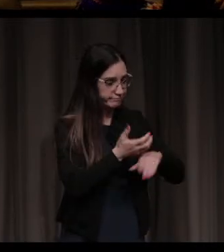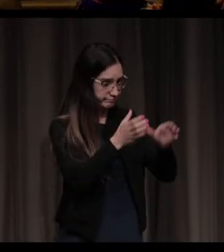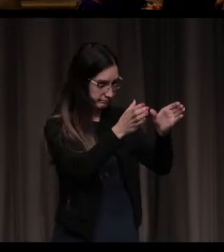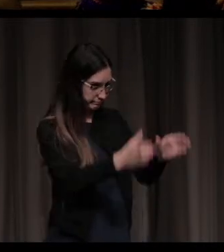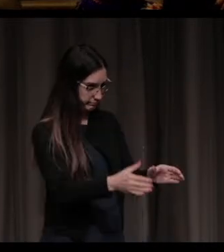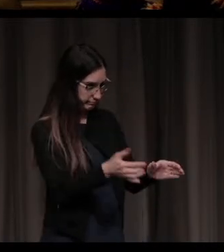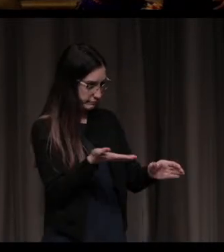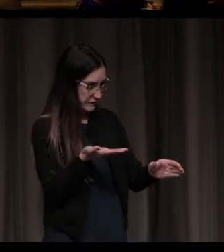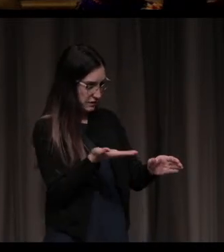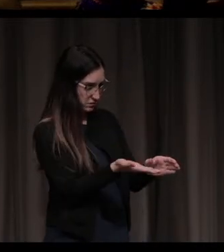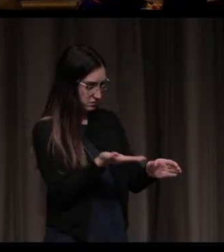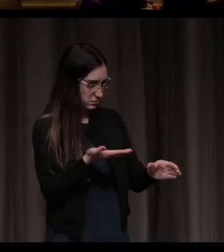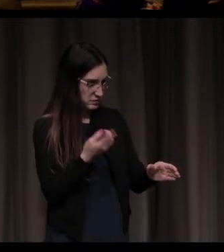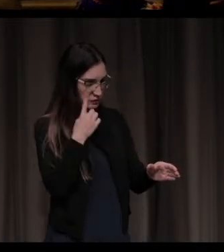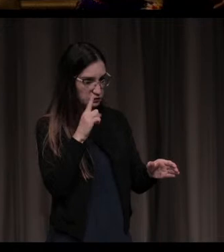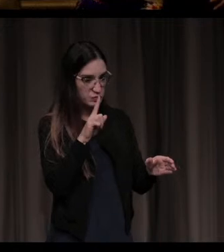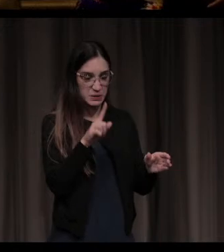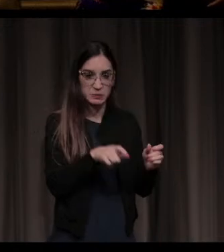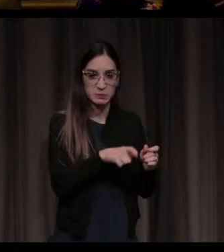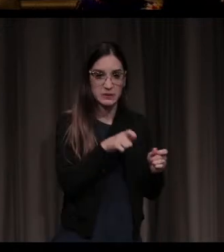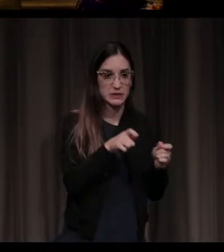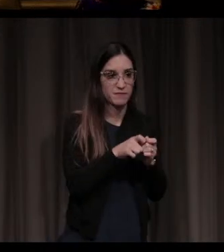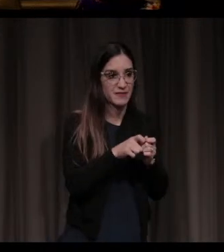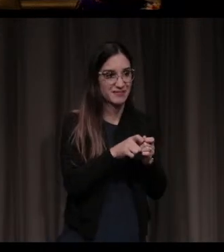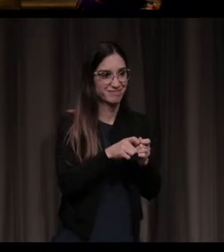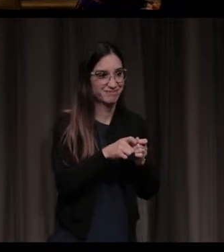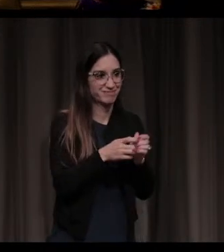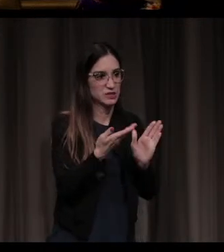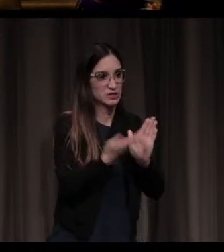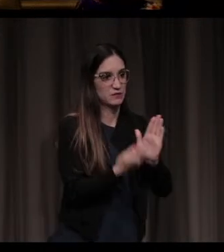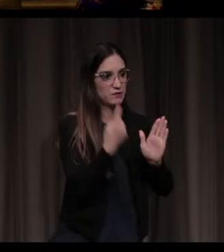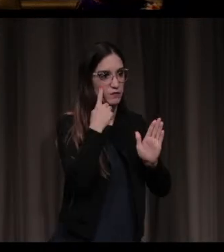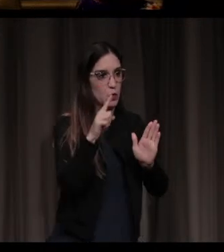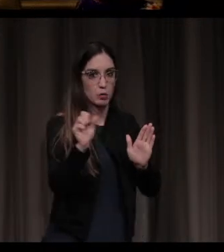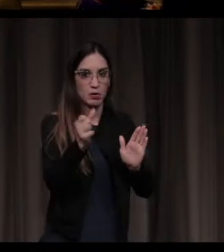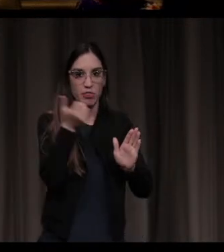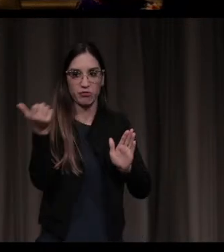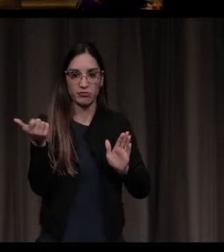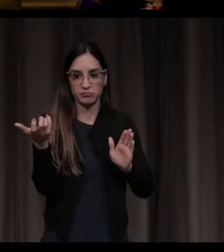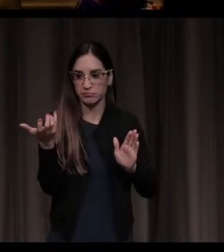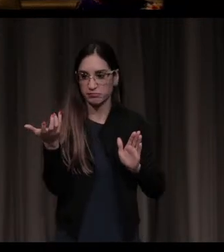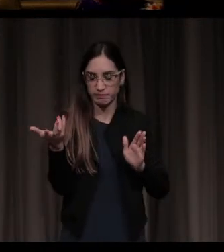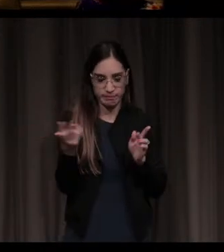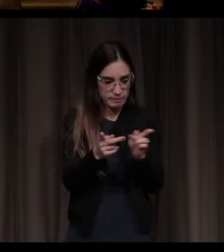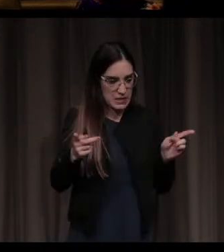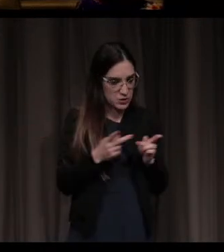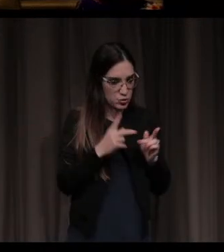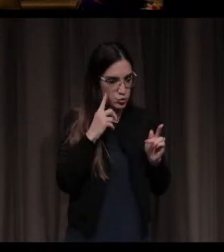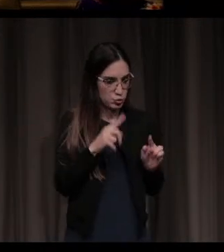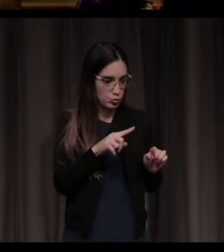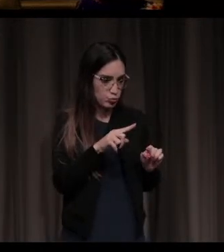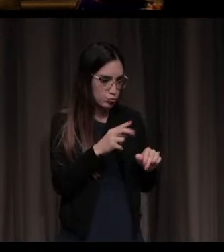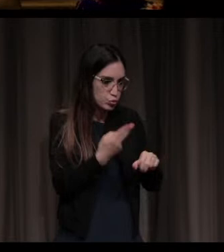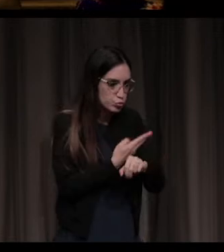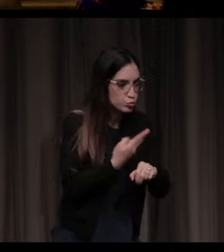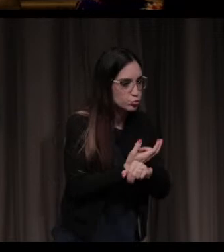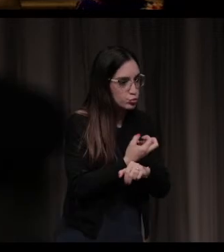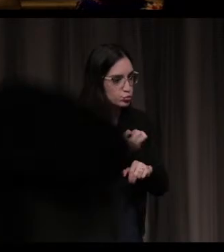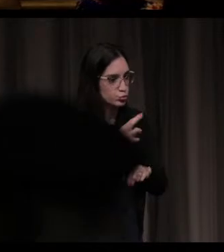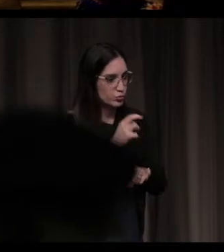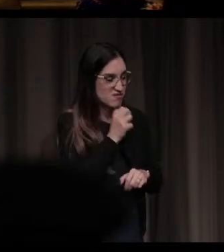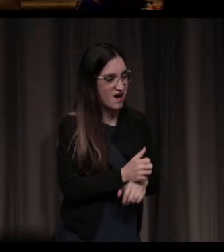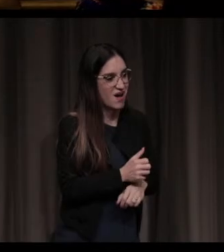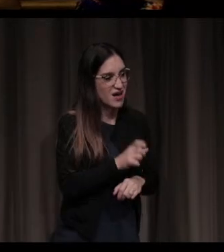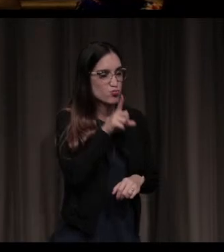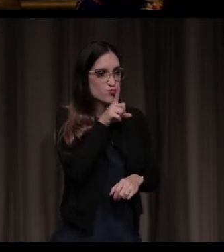for like something of status to be institutionalized or consumed isn't really like